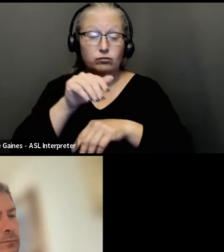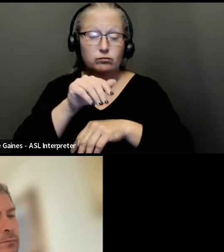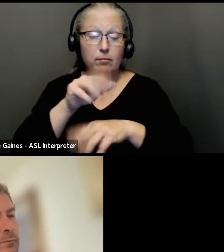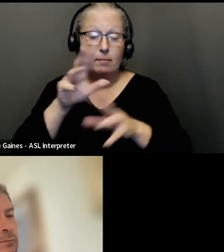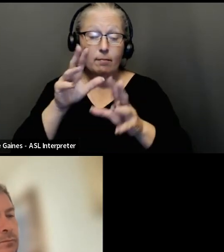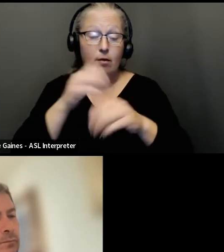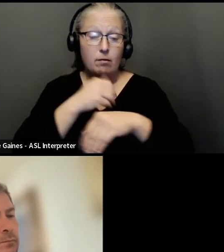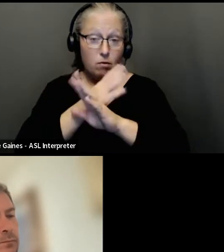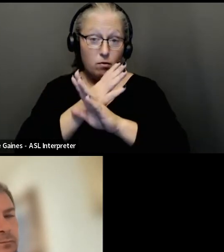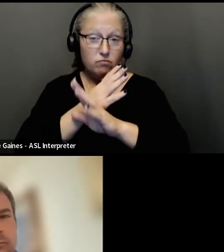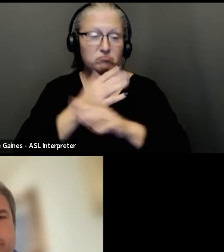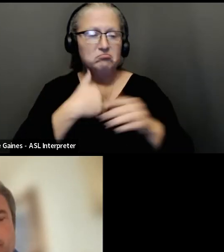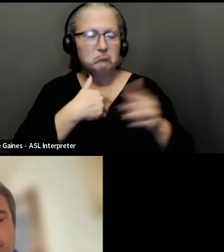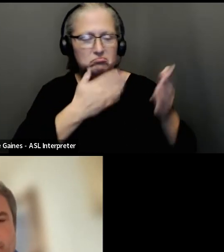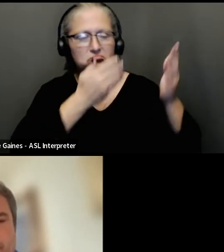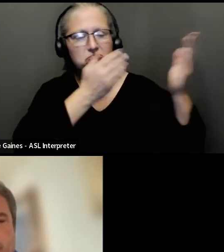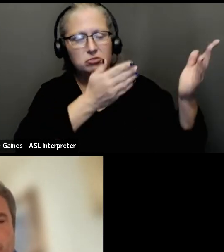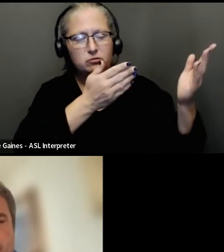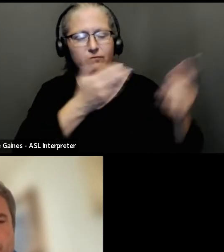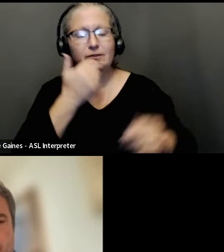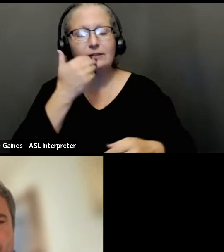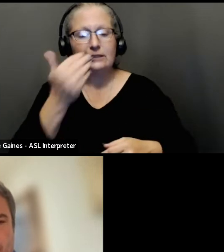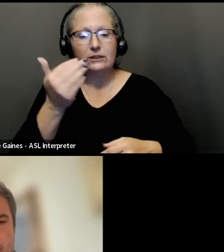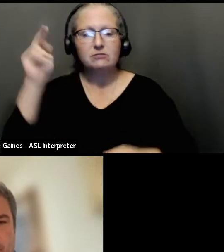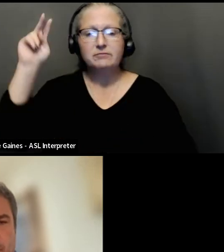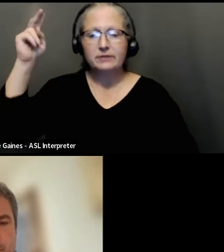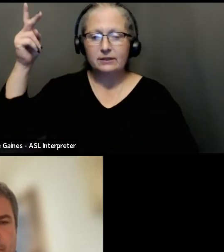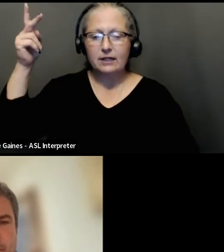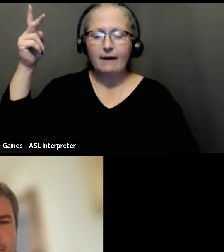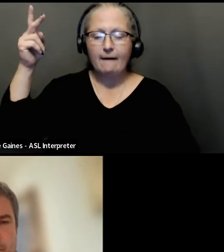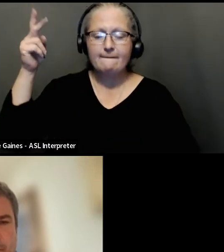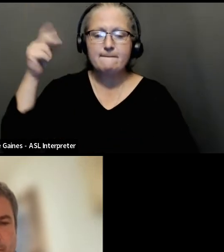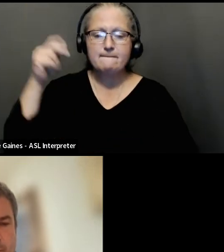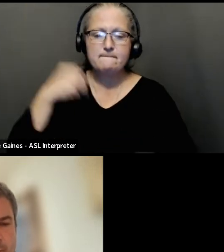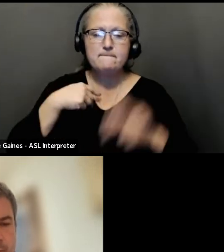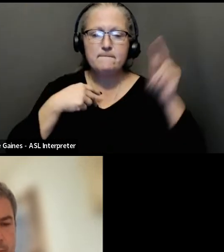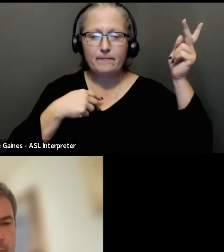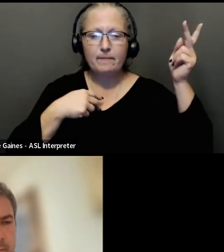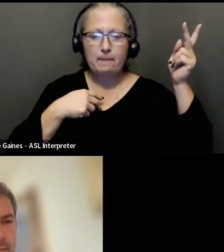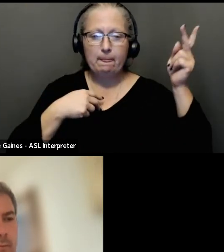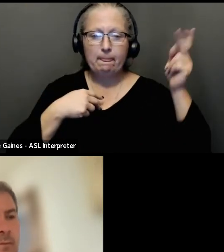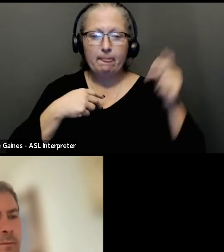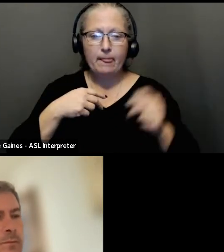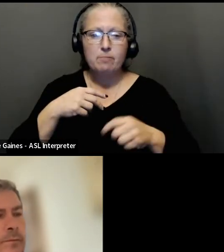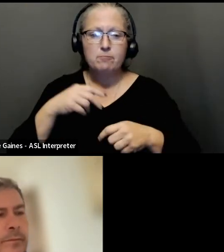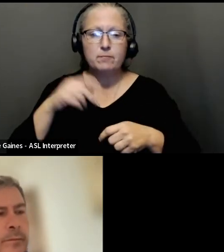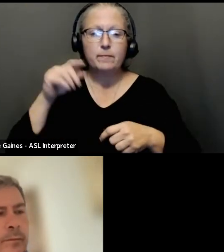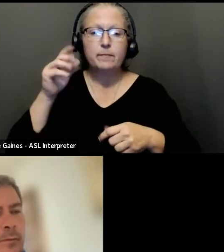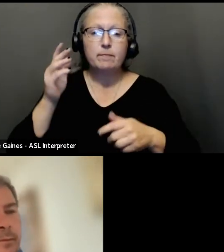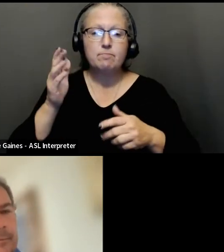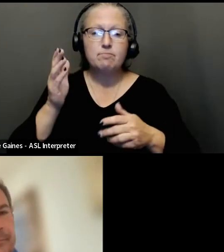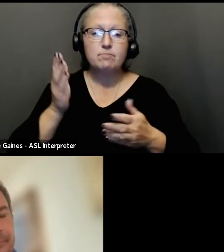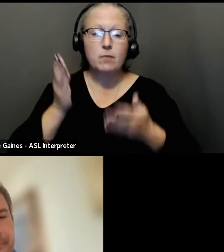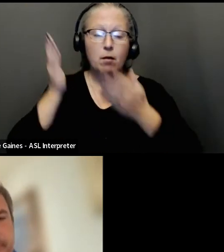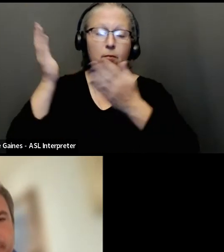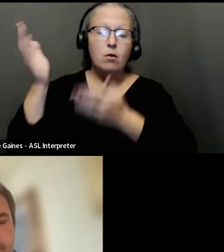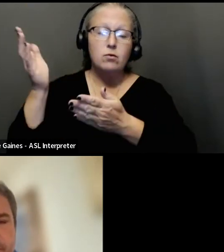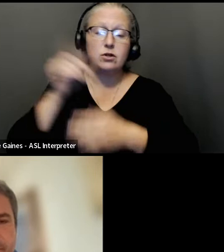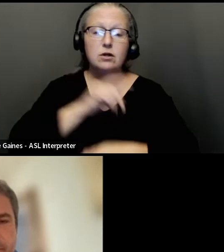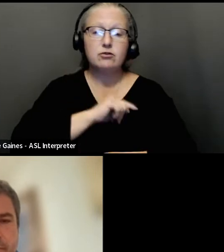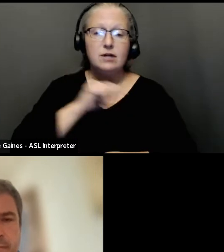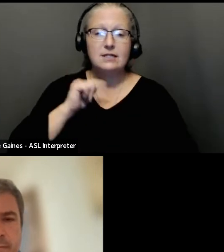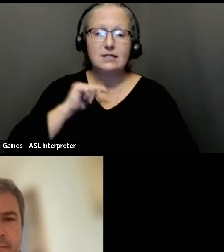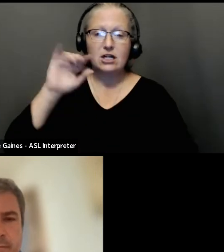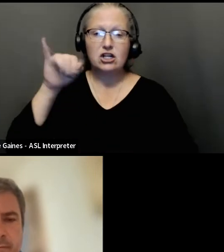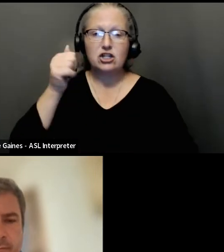remotely? I move. Thank you. Can I get a second? I'll second that. Second. Okay, so motion by